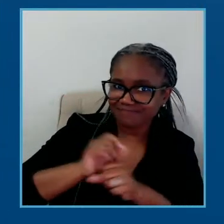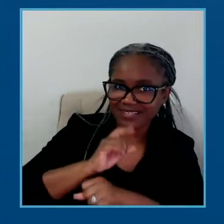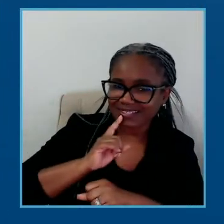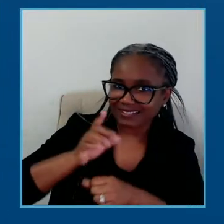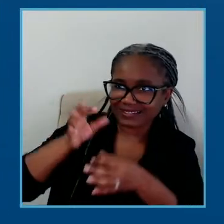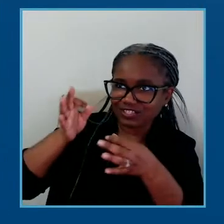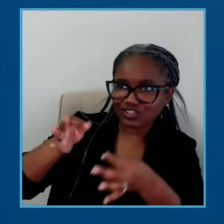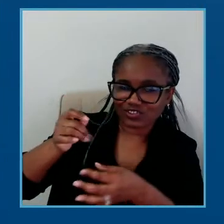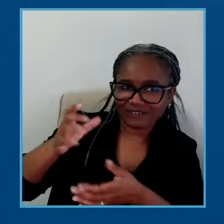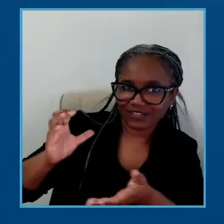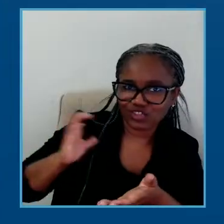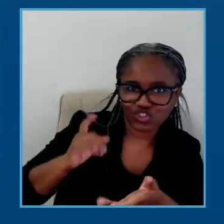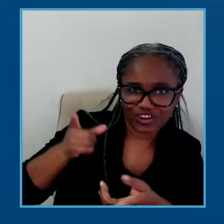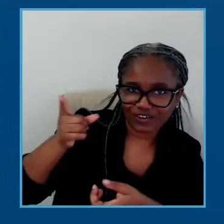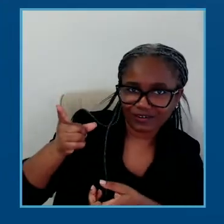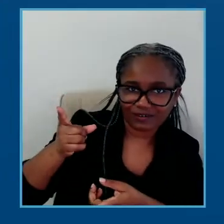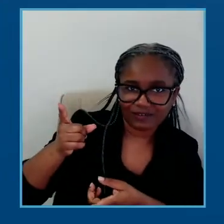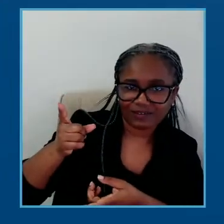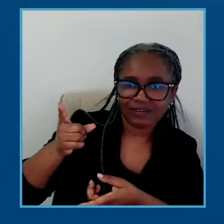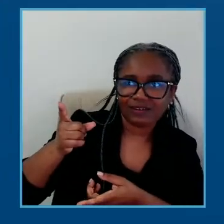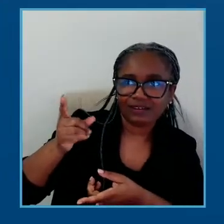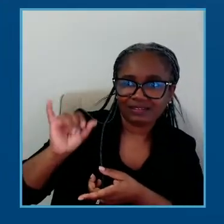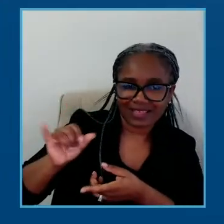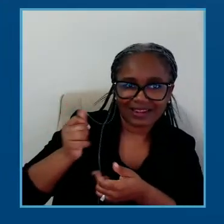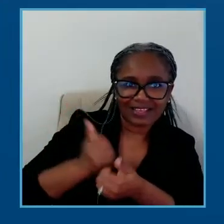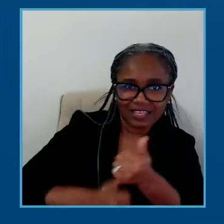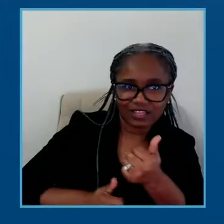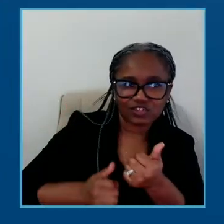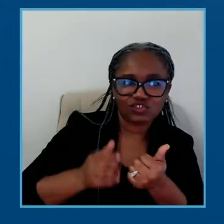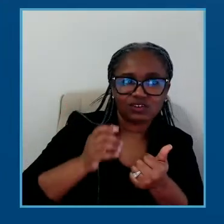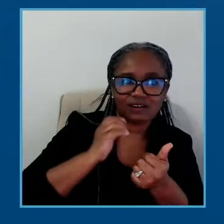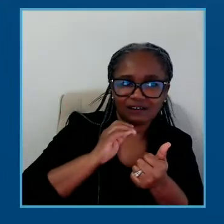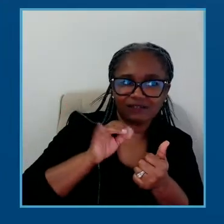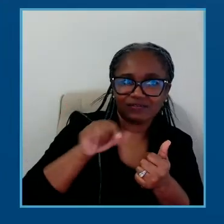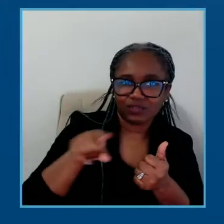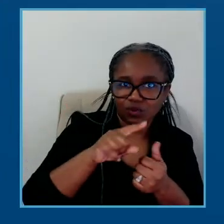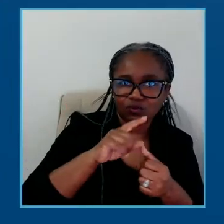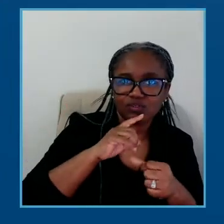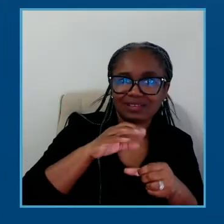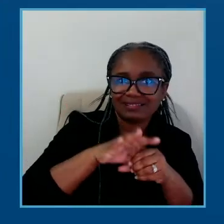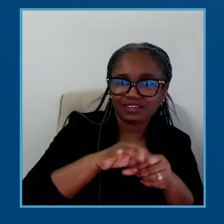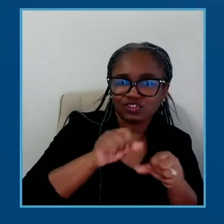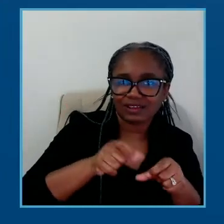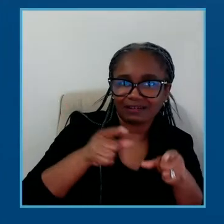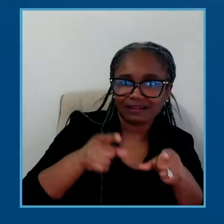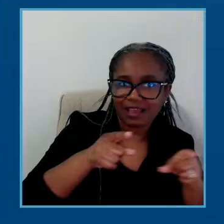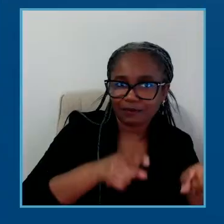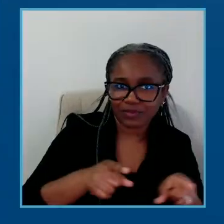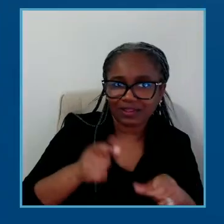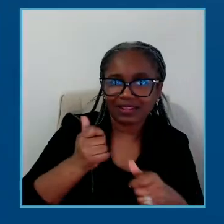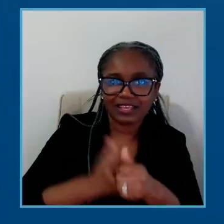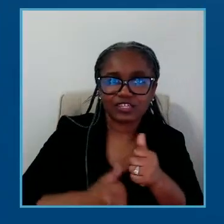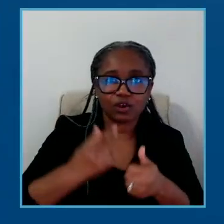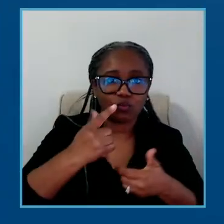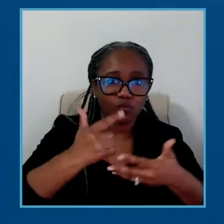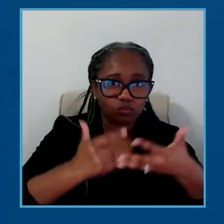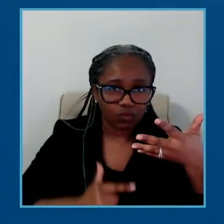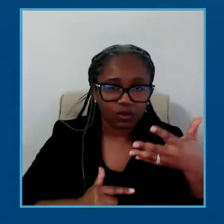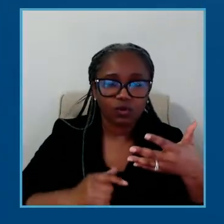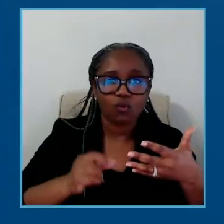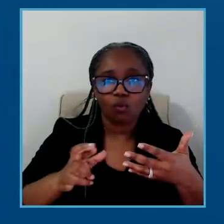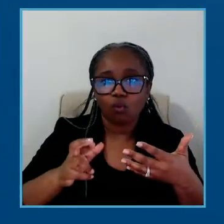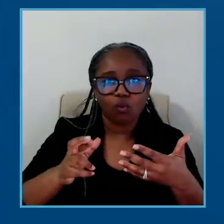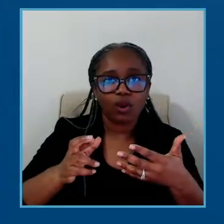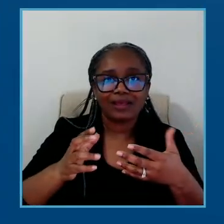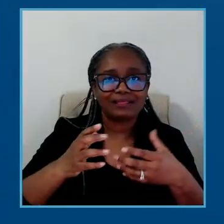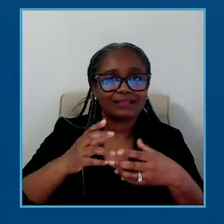for each of the vice chairman positions can be conducted, one at a time among candidates of the appropriate gender. But